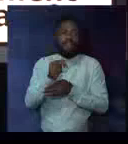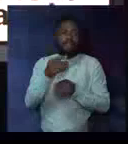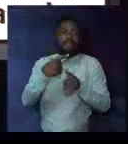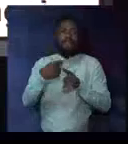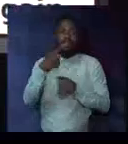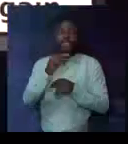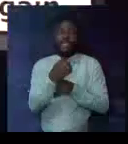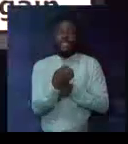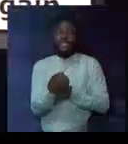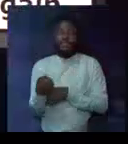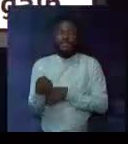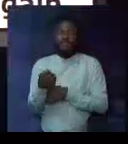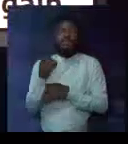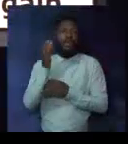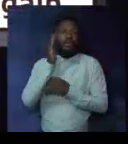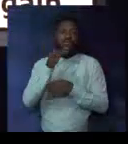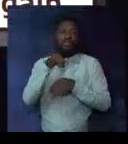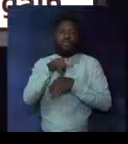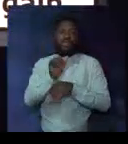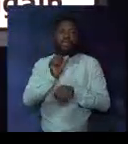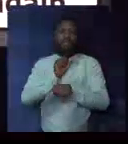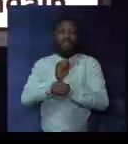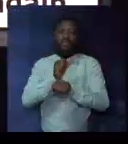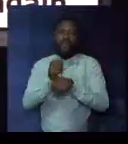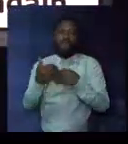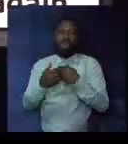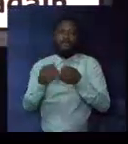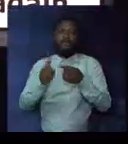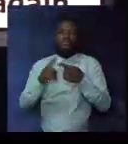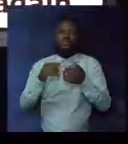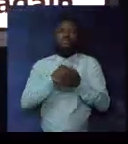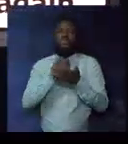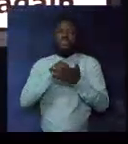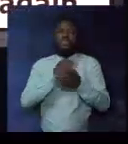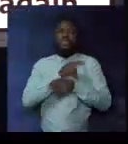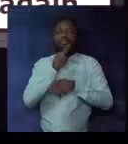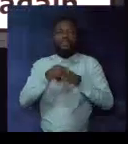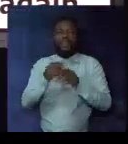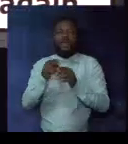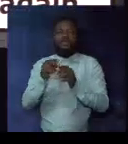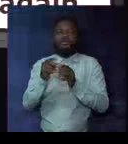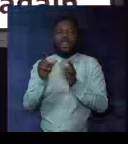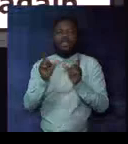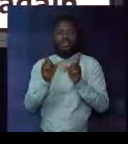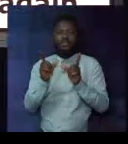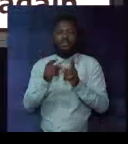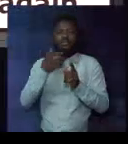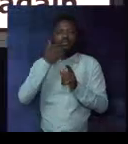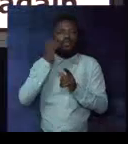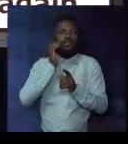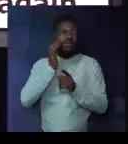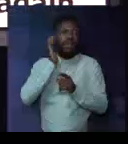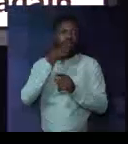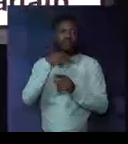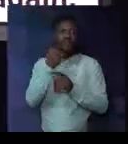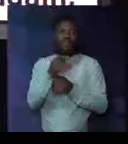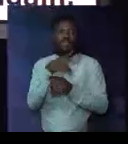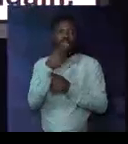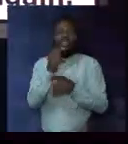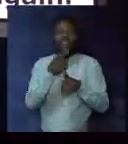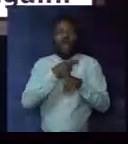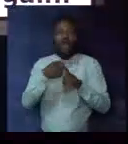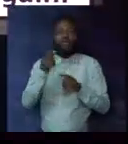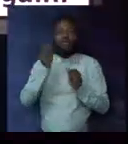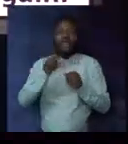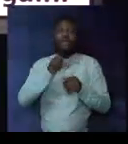but the equipment will still function back to its normal state. Like the Yoruba will say, Oju